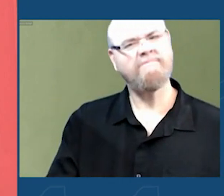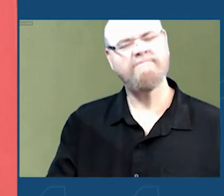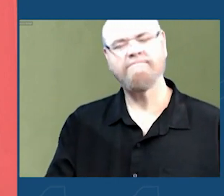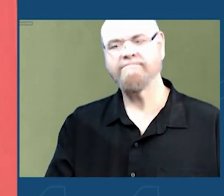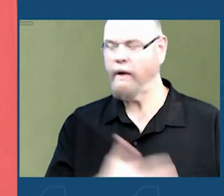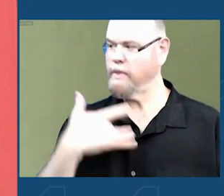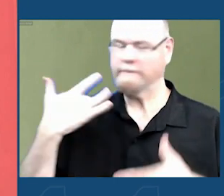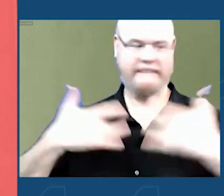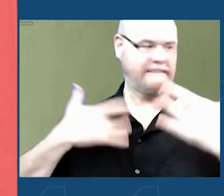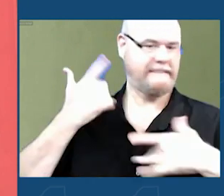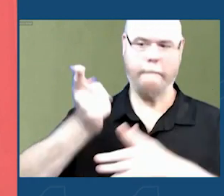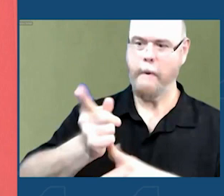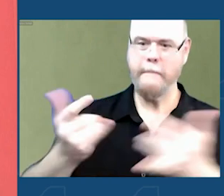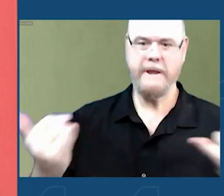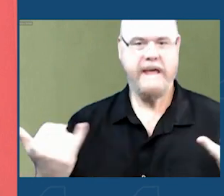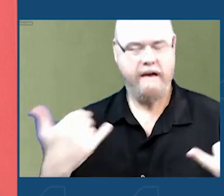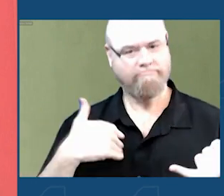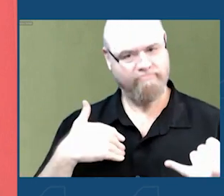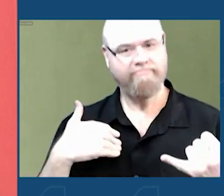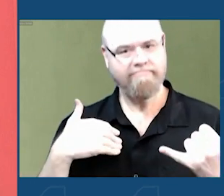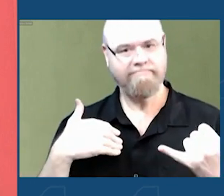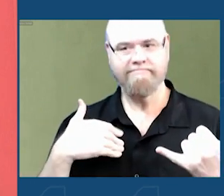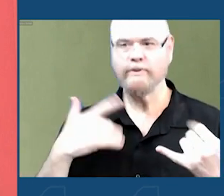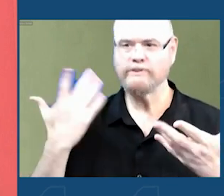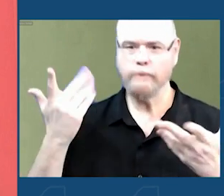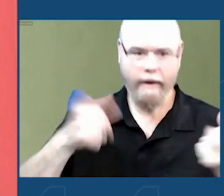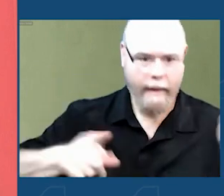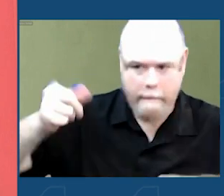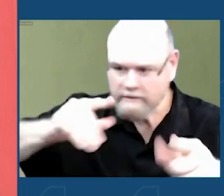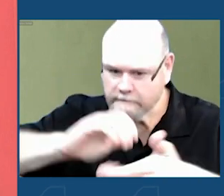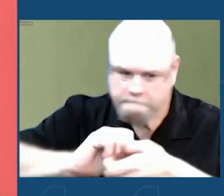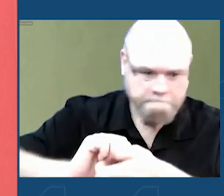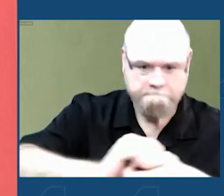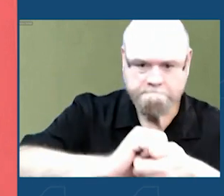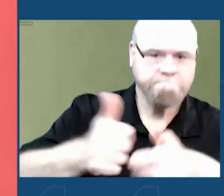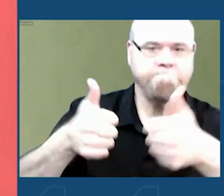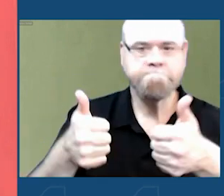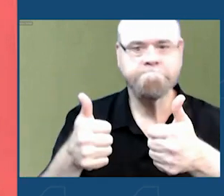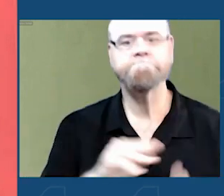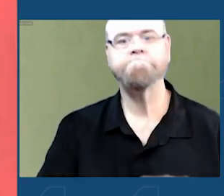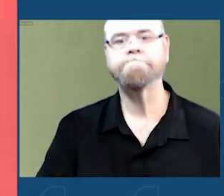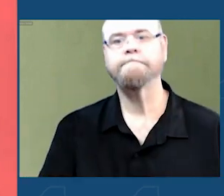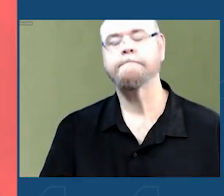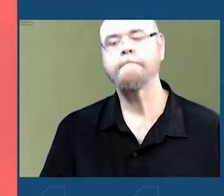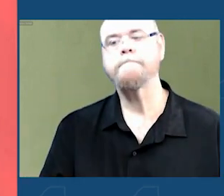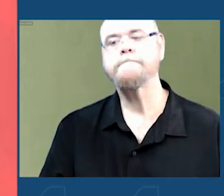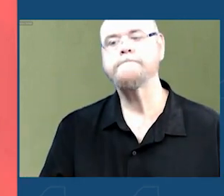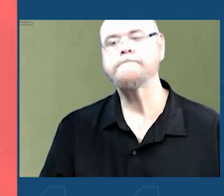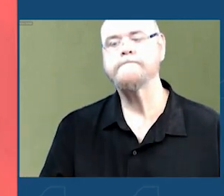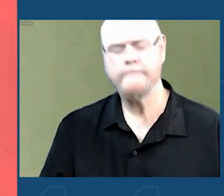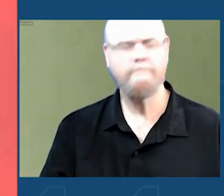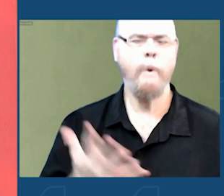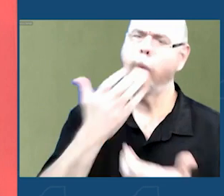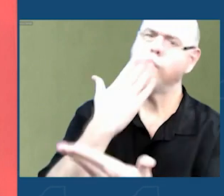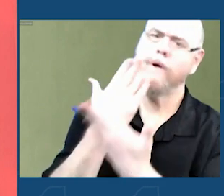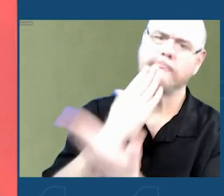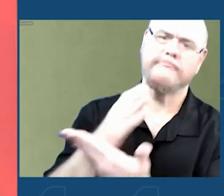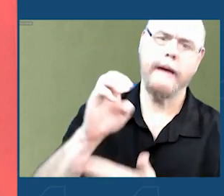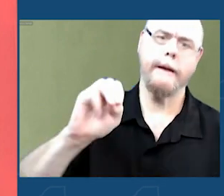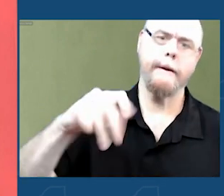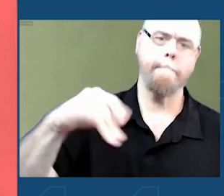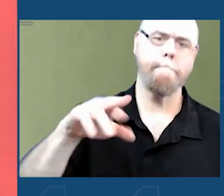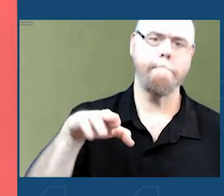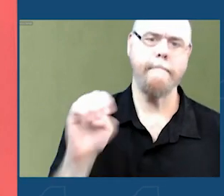collaborative achievement. And so I want to express my gratitude to Empire State Development